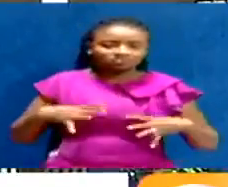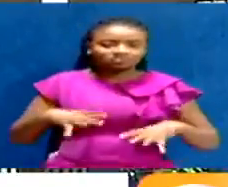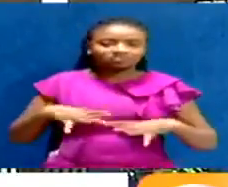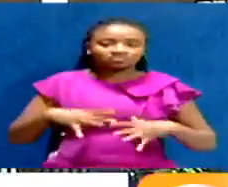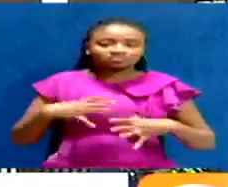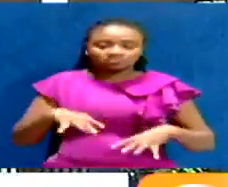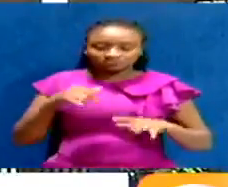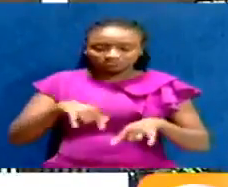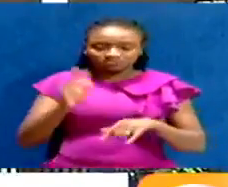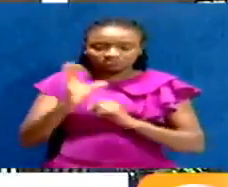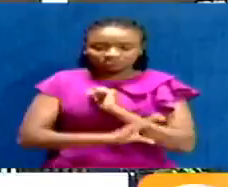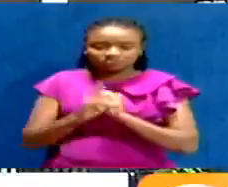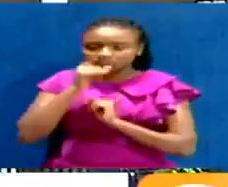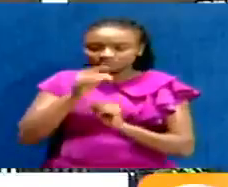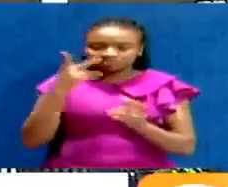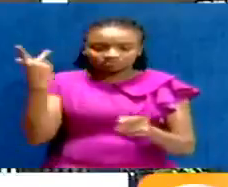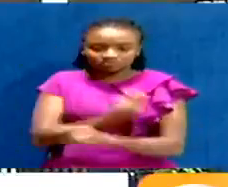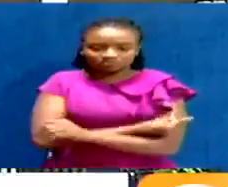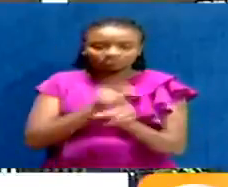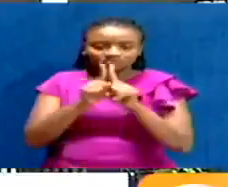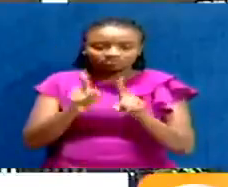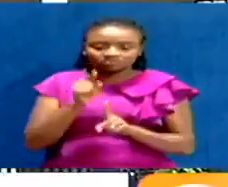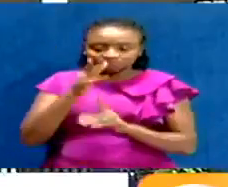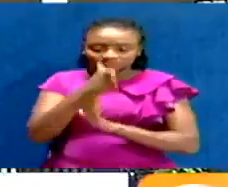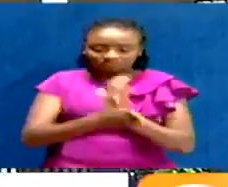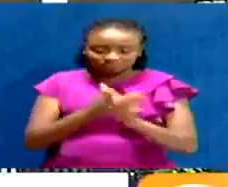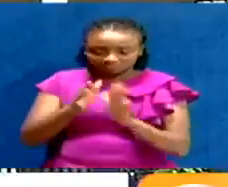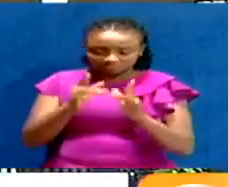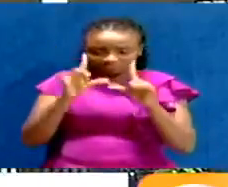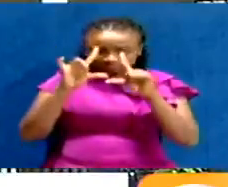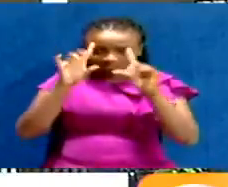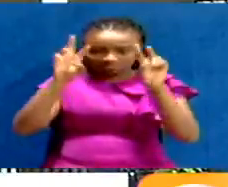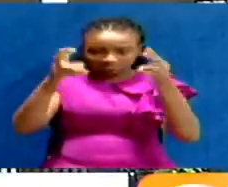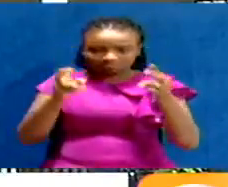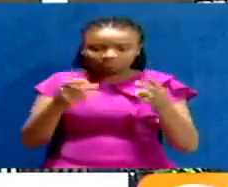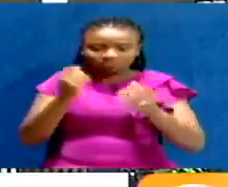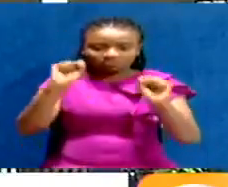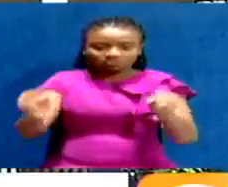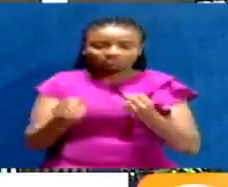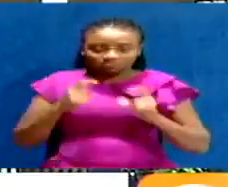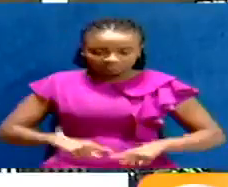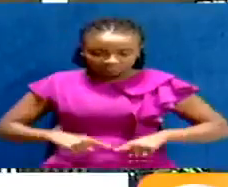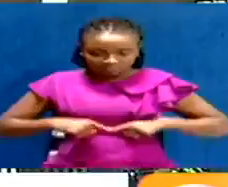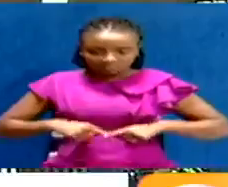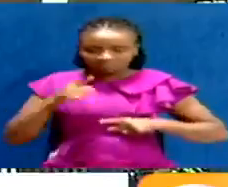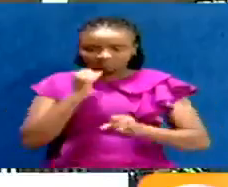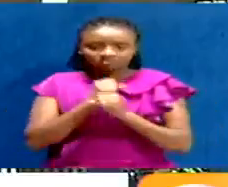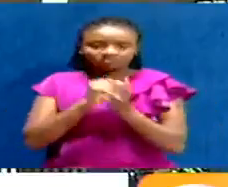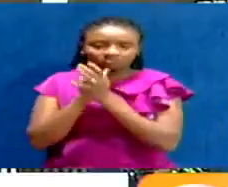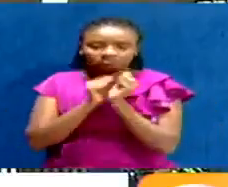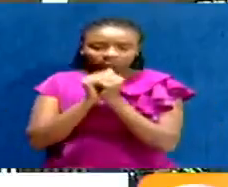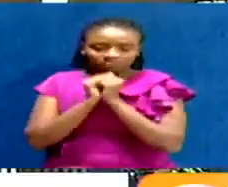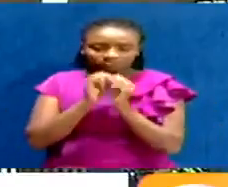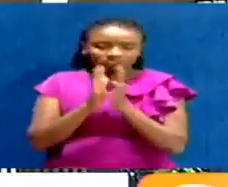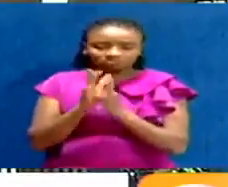been vaccinated. A strategic initiative, Saving Lives, Saving Livelihoods, which is a partnership between the Mastercard